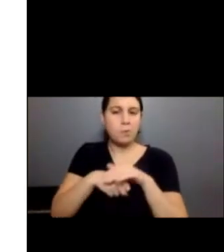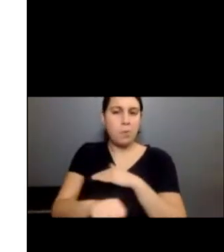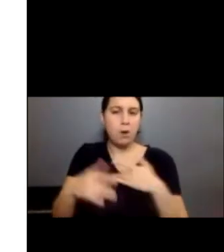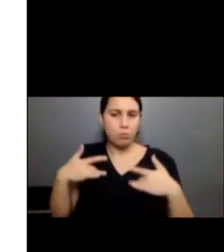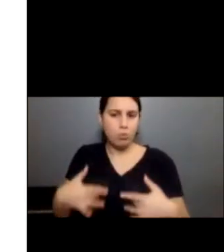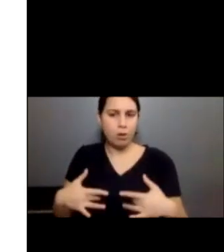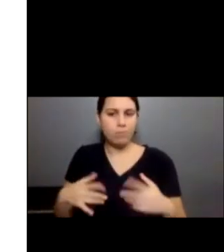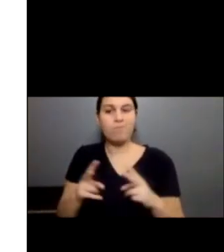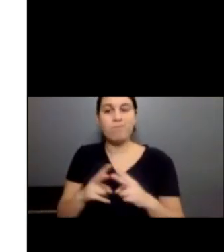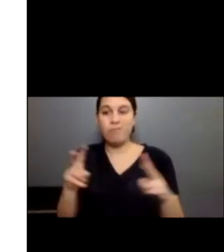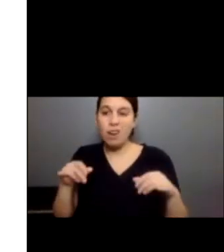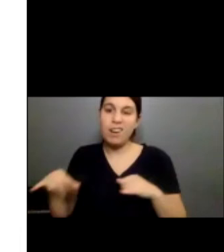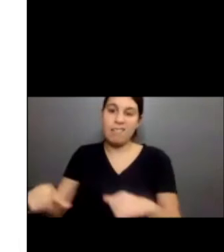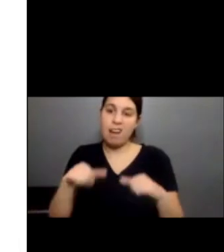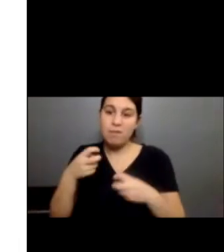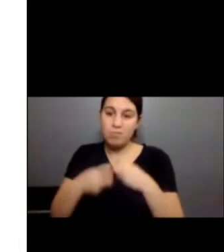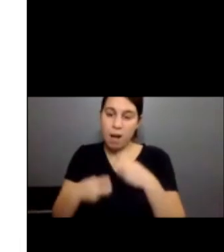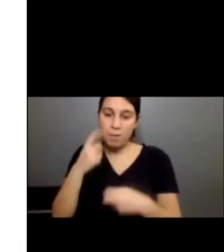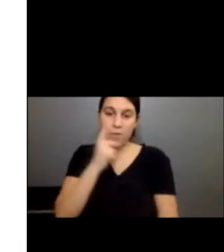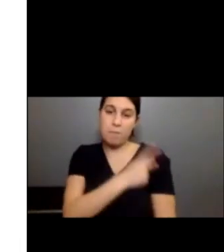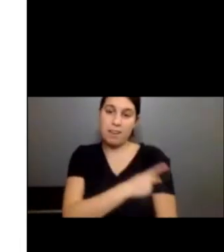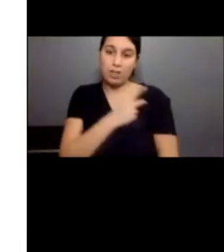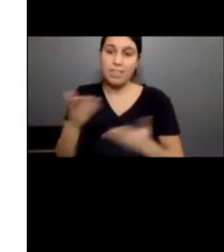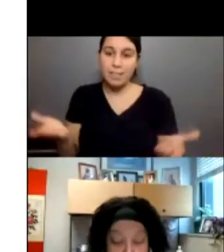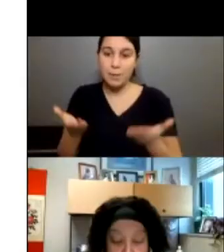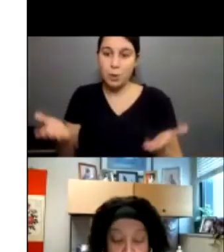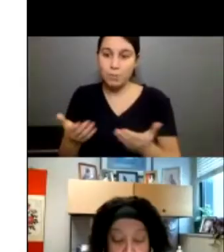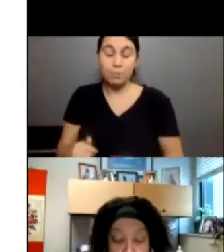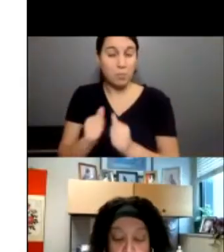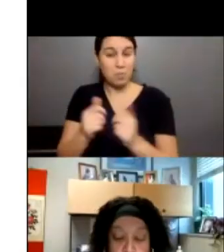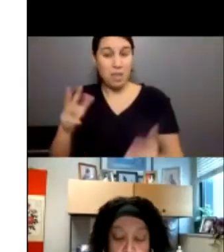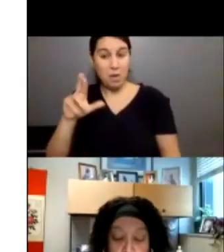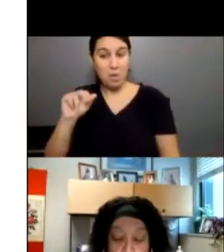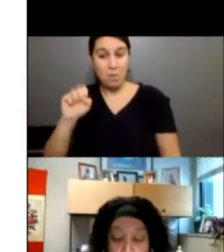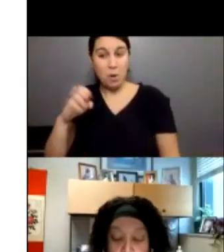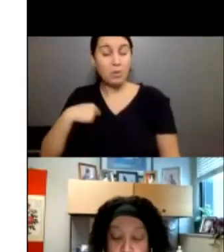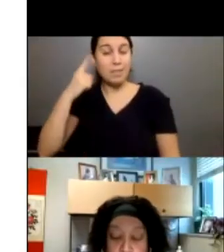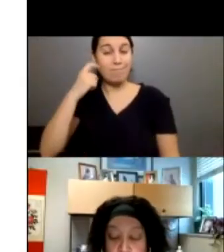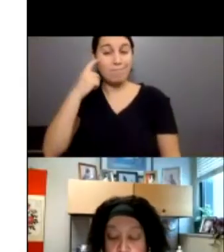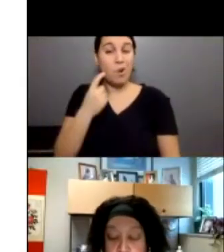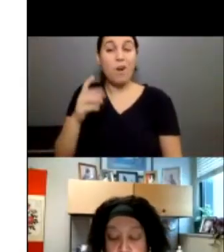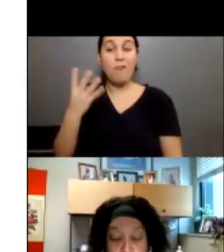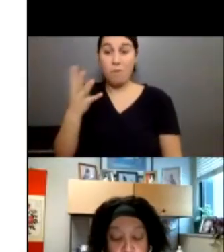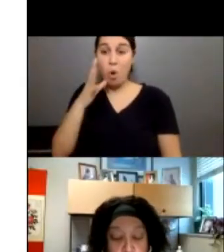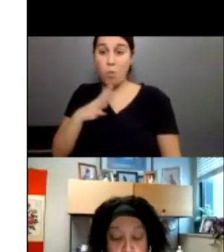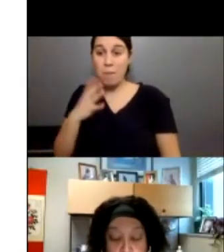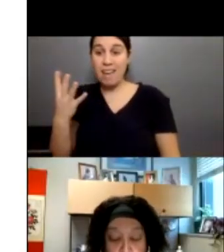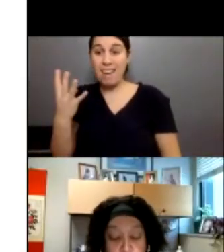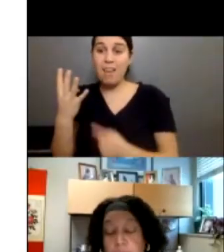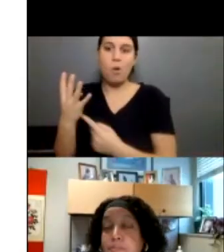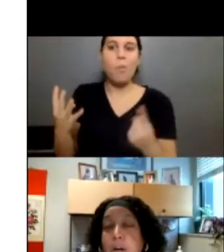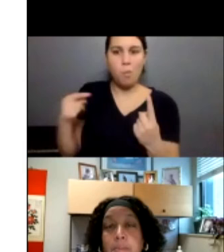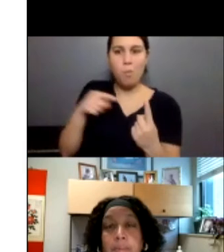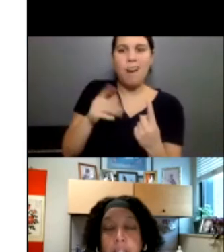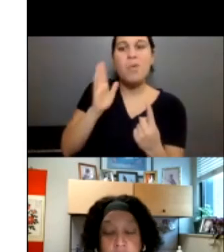very common problem for patients at our clinic. In fact, without ROSE, we expect that 1 in 4 women with financial problems will struggle